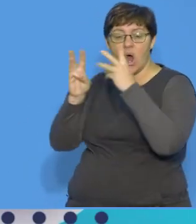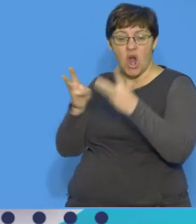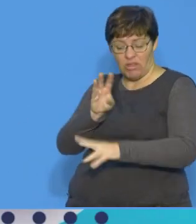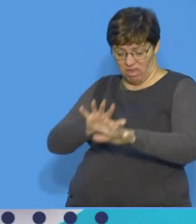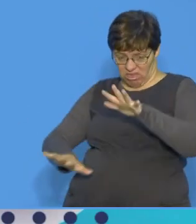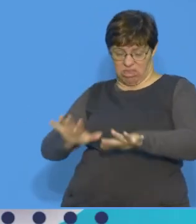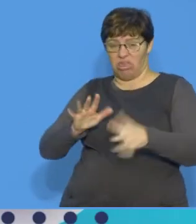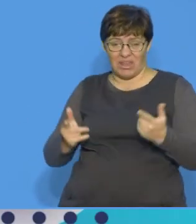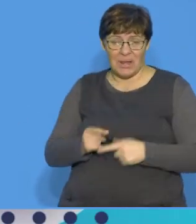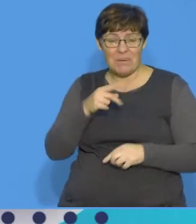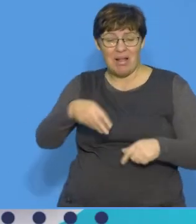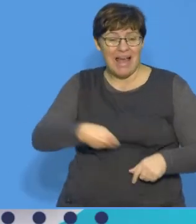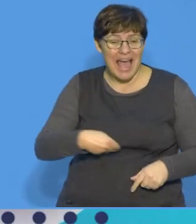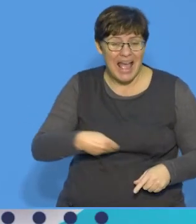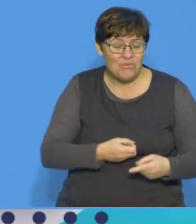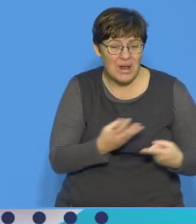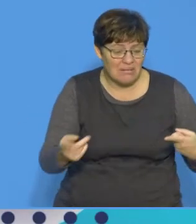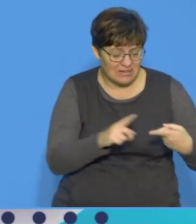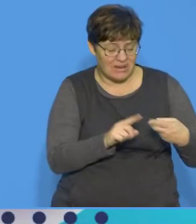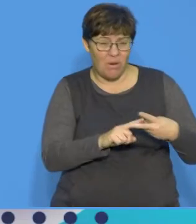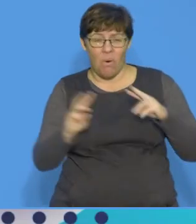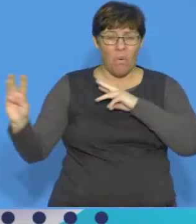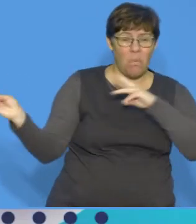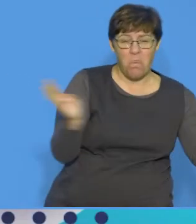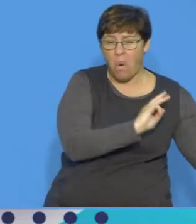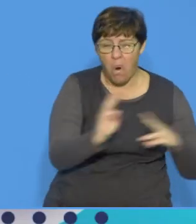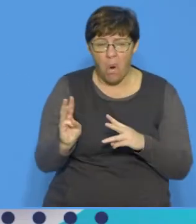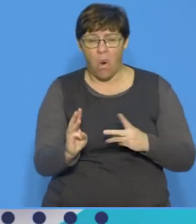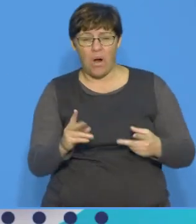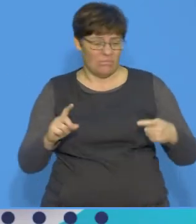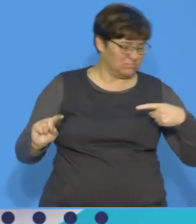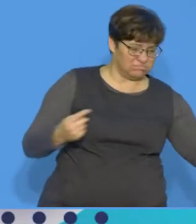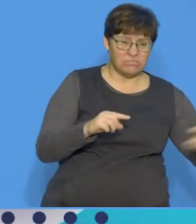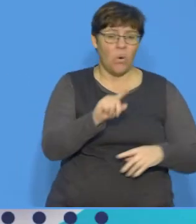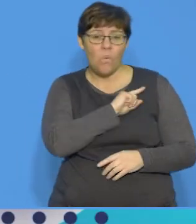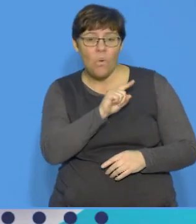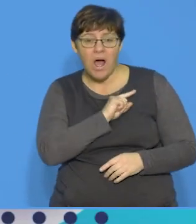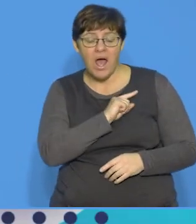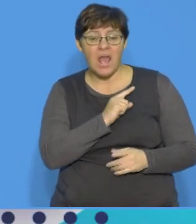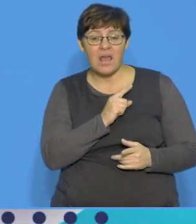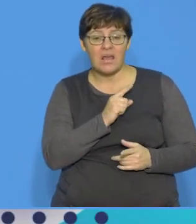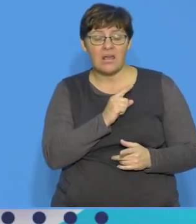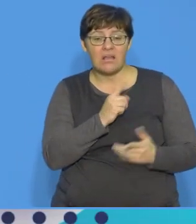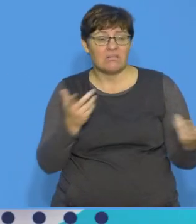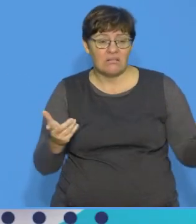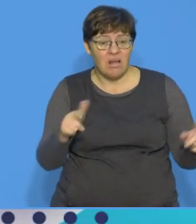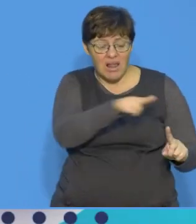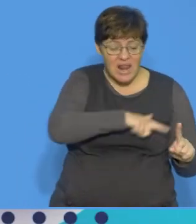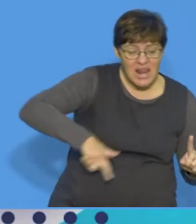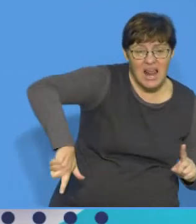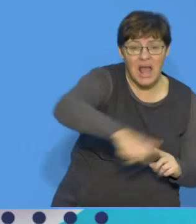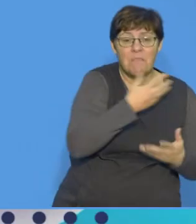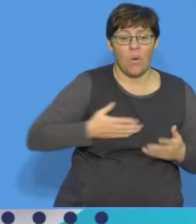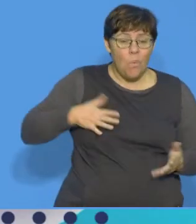today. People starving, fights and wars being fought over arable or land that